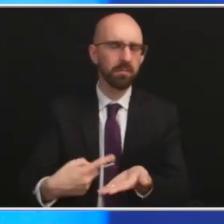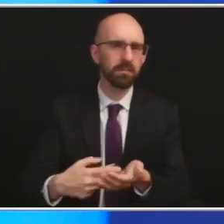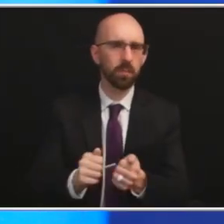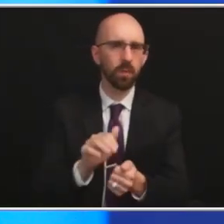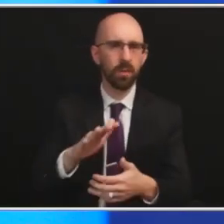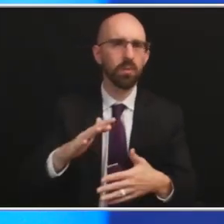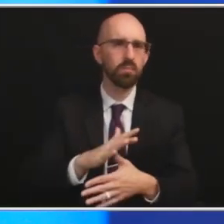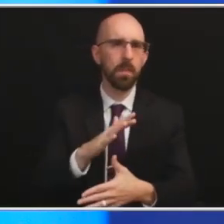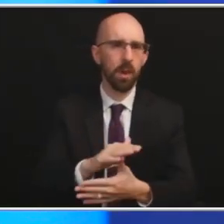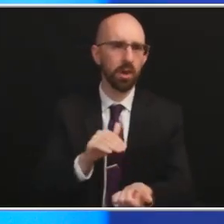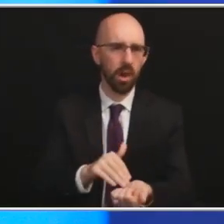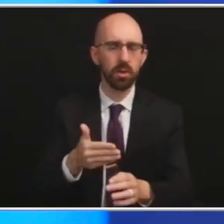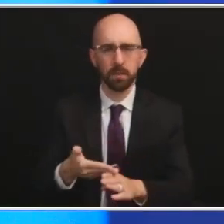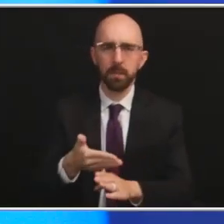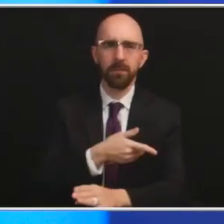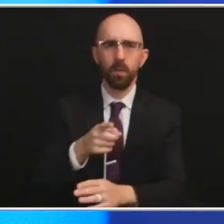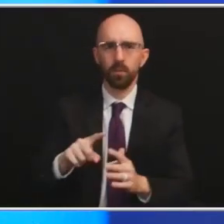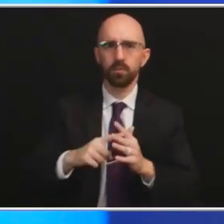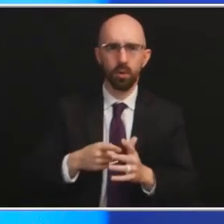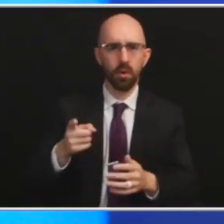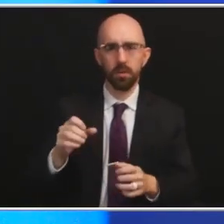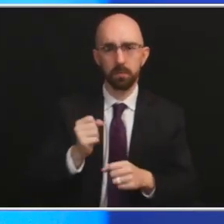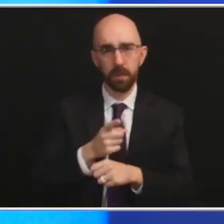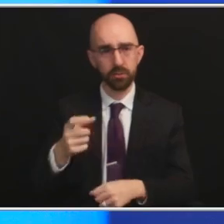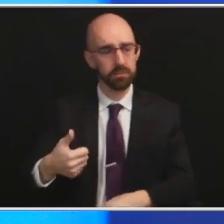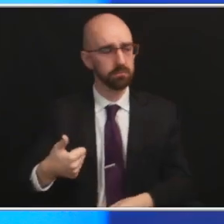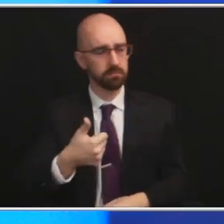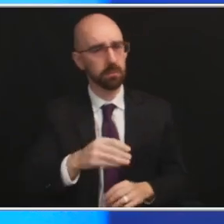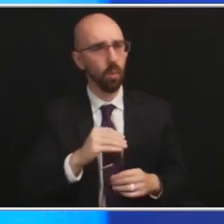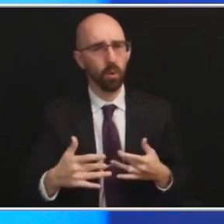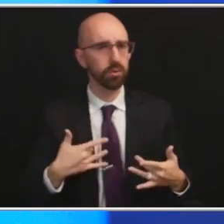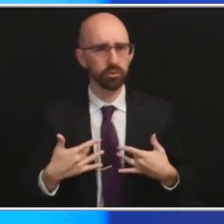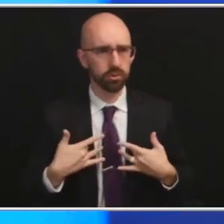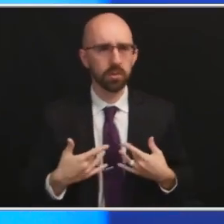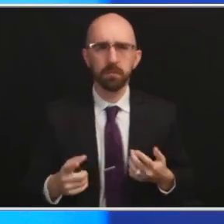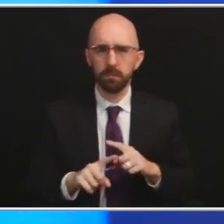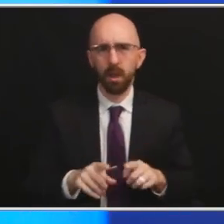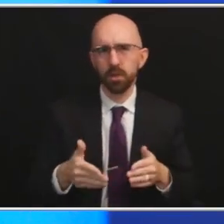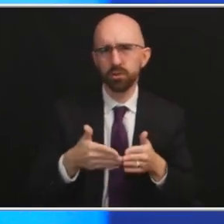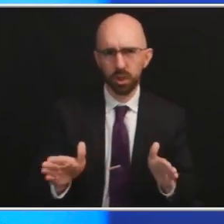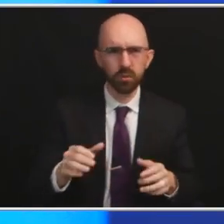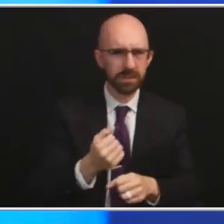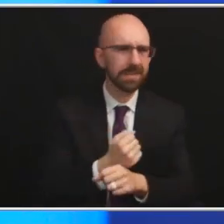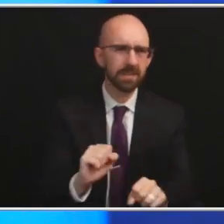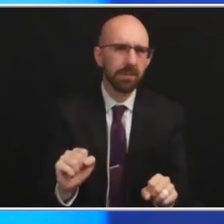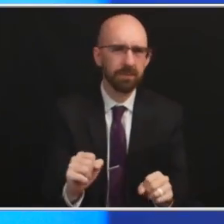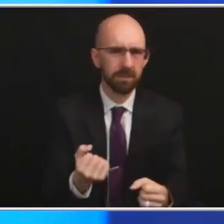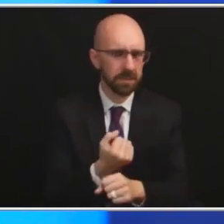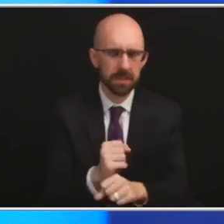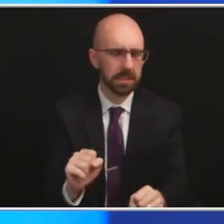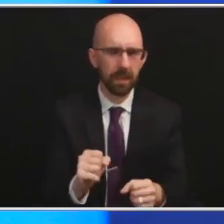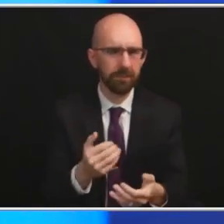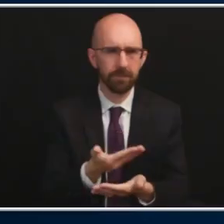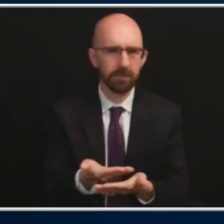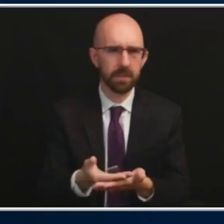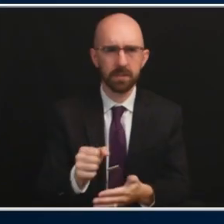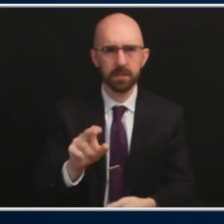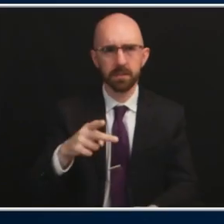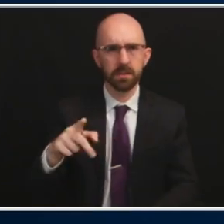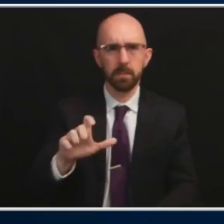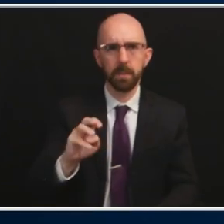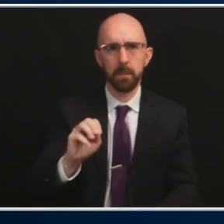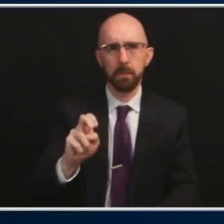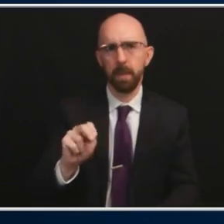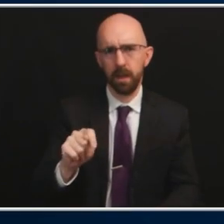starting it, just to make sure that they don't have any concerns. But in general, extremely safe supplement. Marcia wants